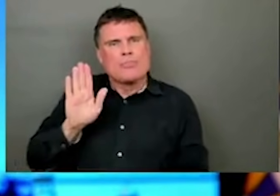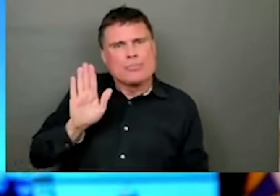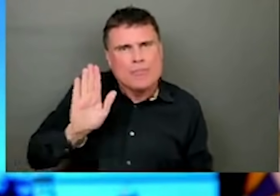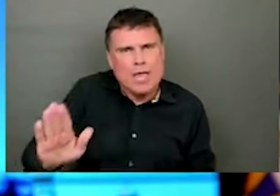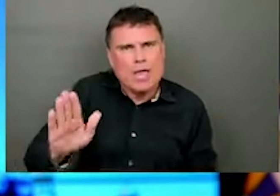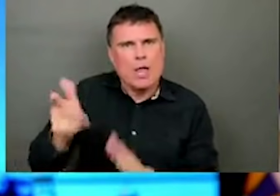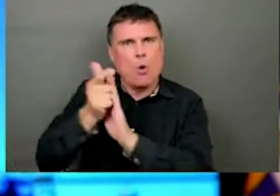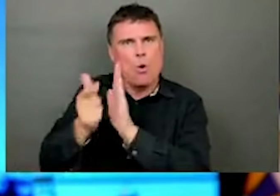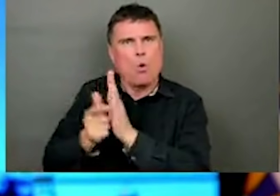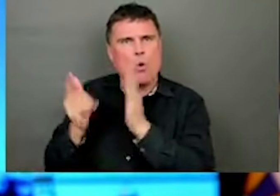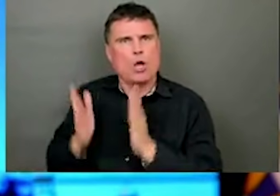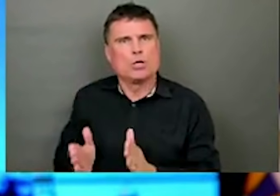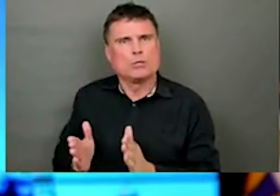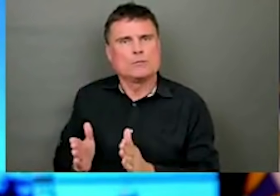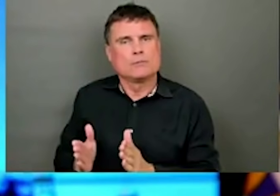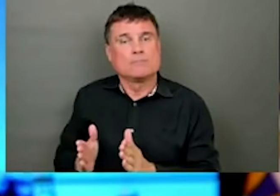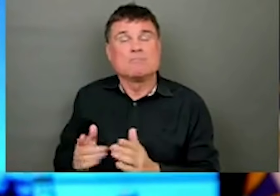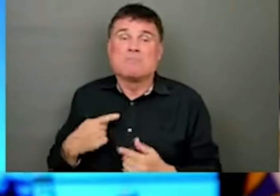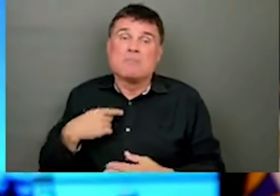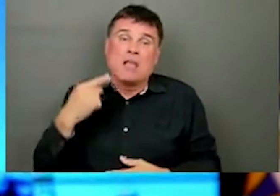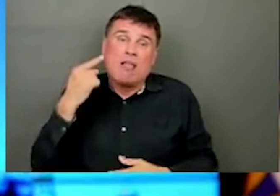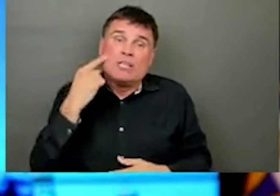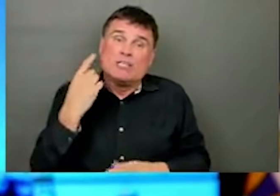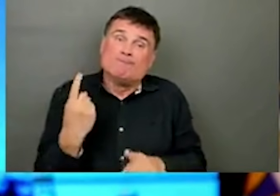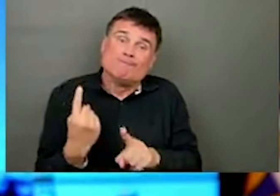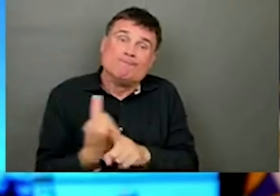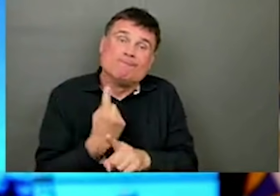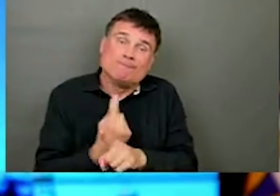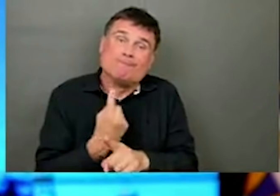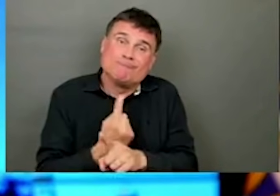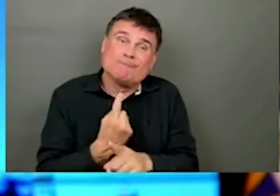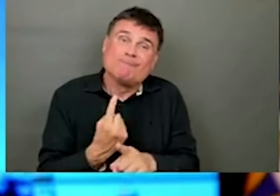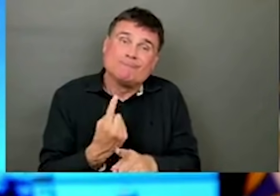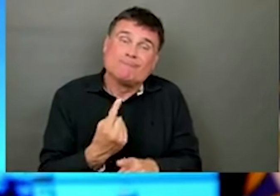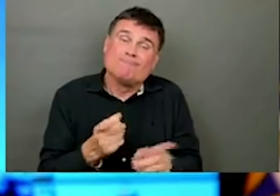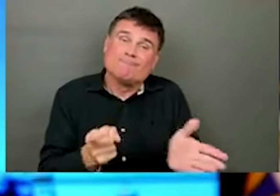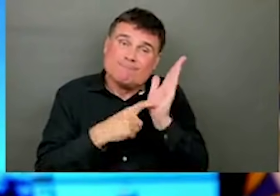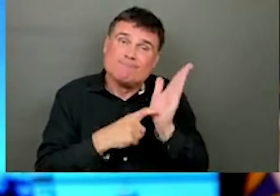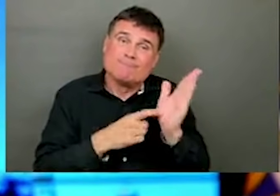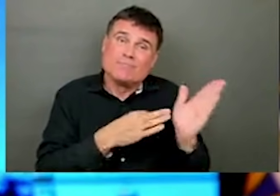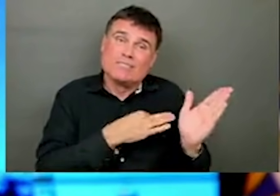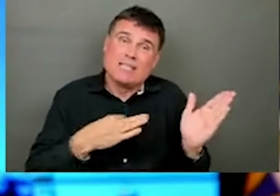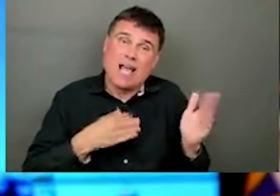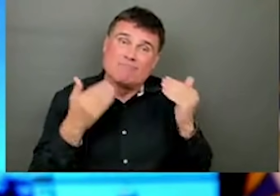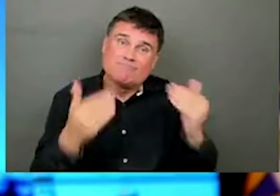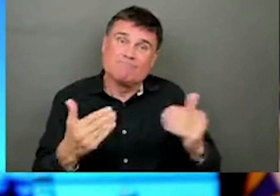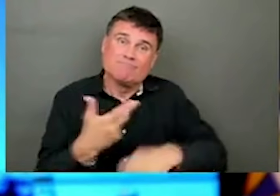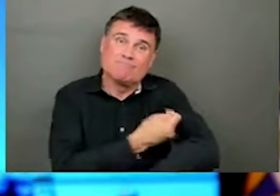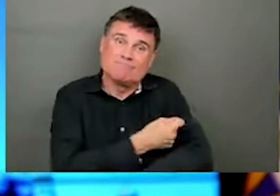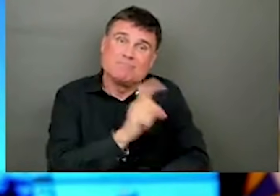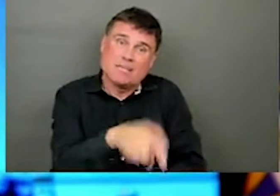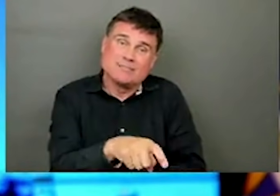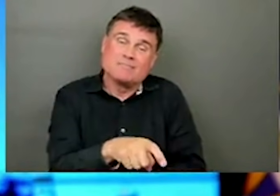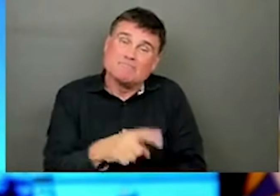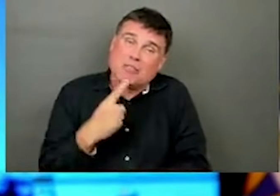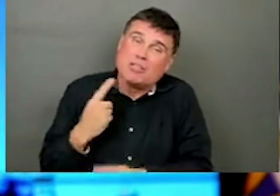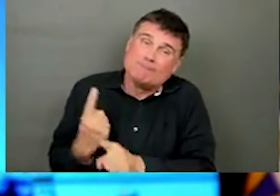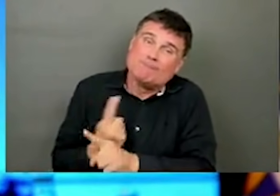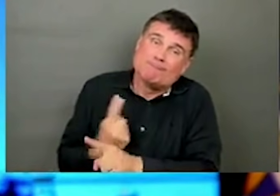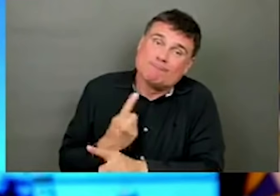is a perfectly valid thing. We also need to look at, how do we ensure that places like the arts, if we're